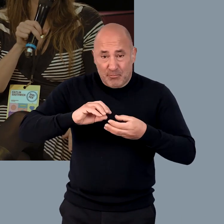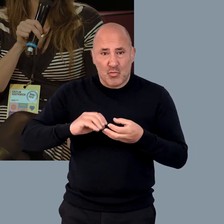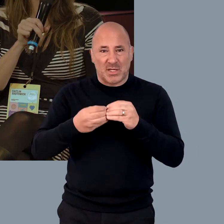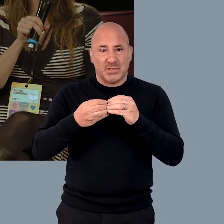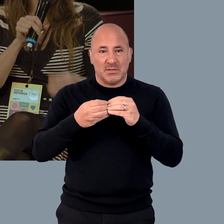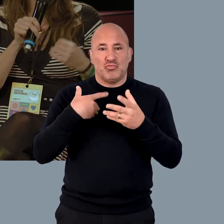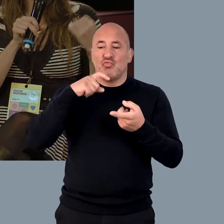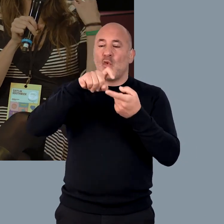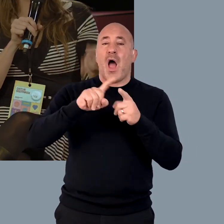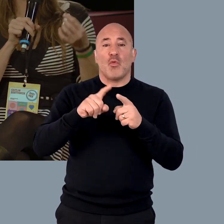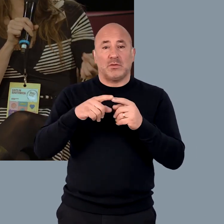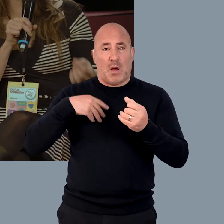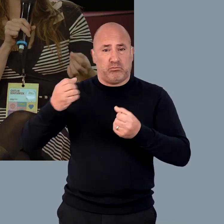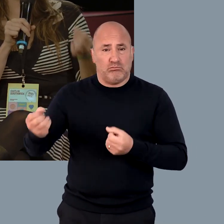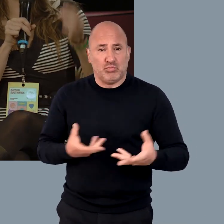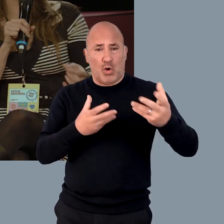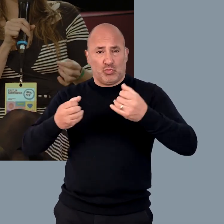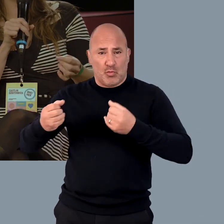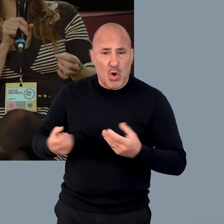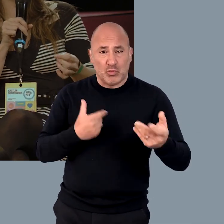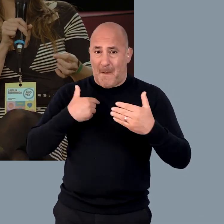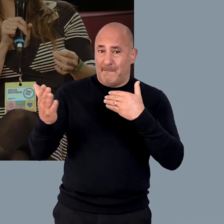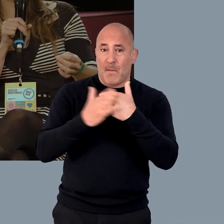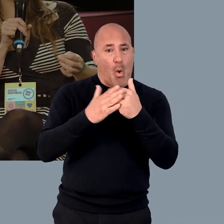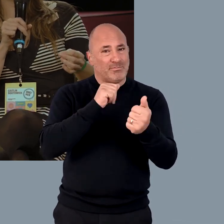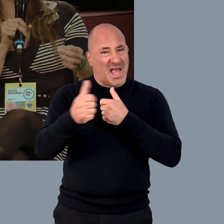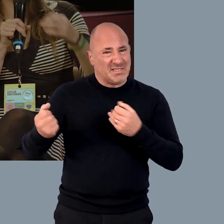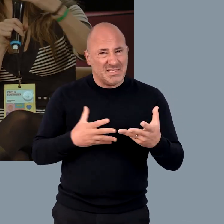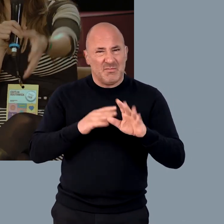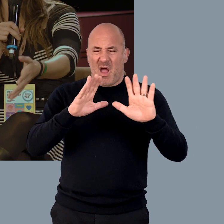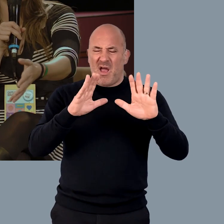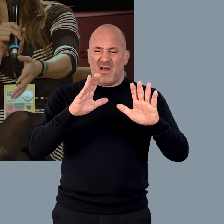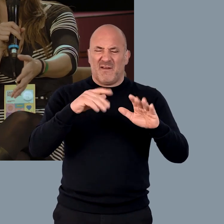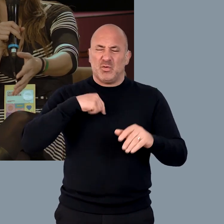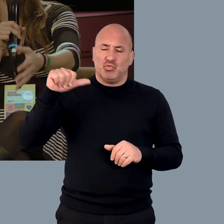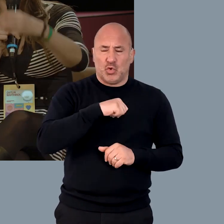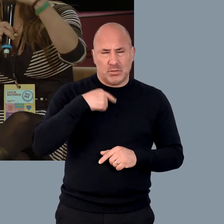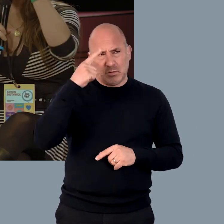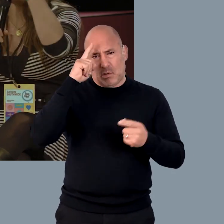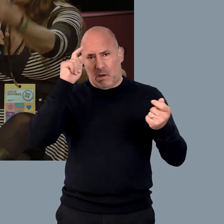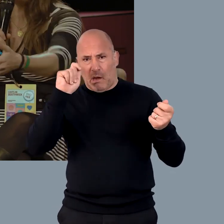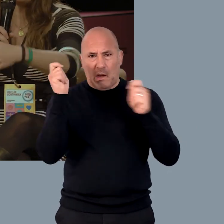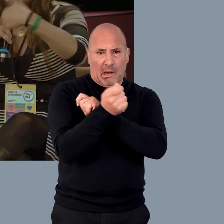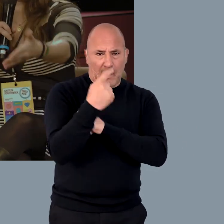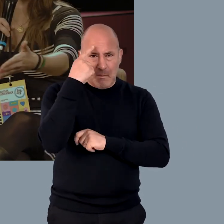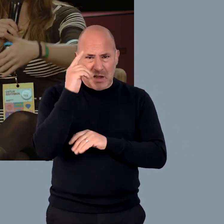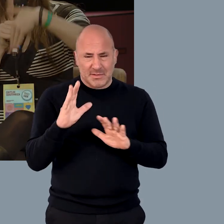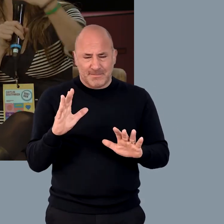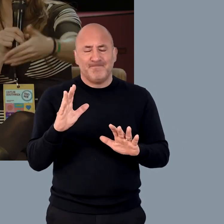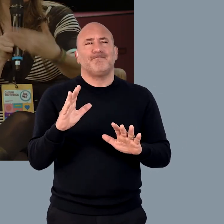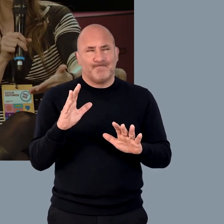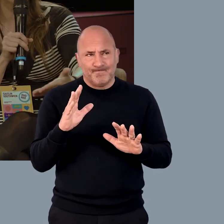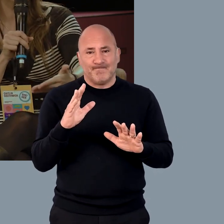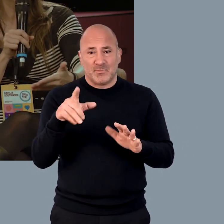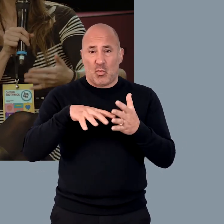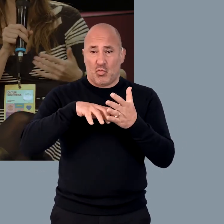workers. The system's basically designed to be reliant on this hyperproduction,